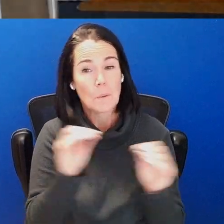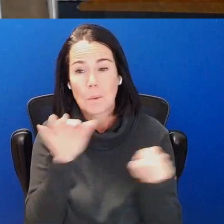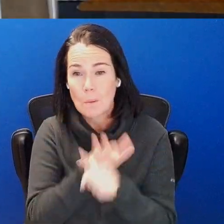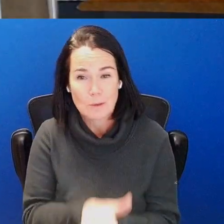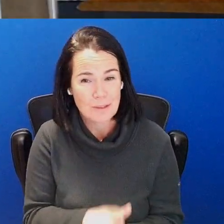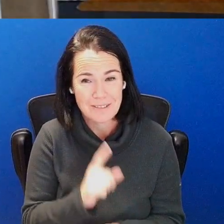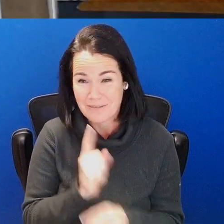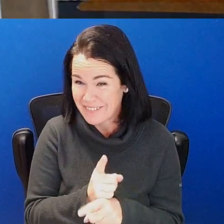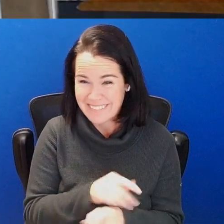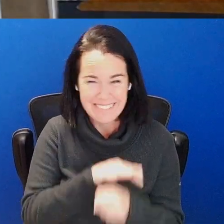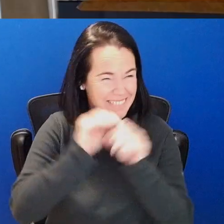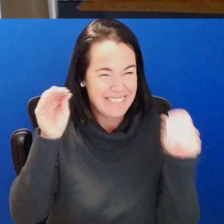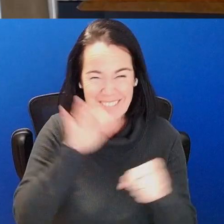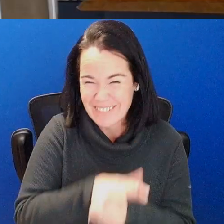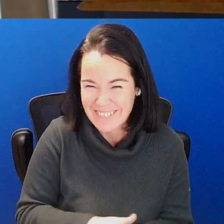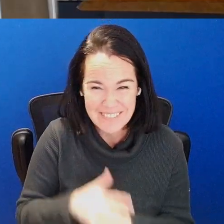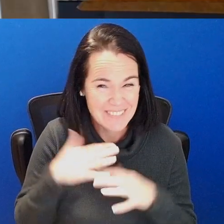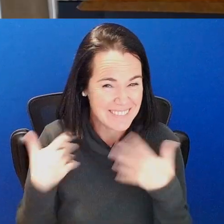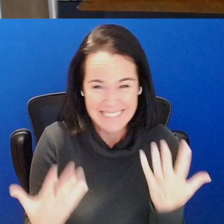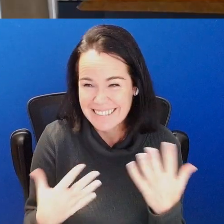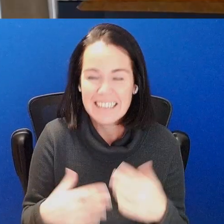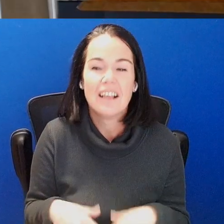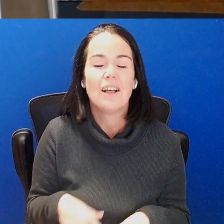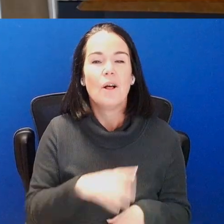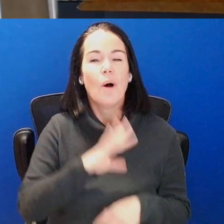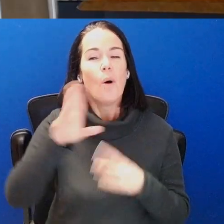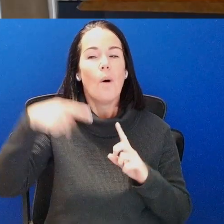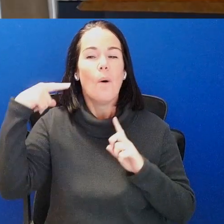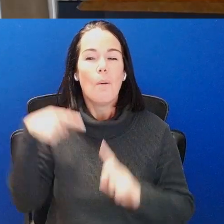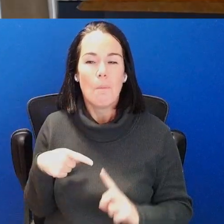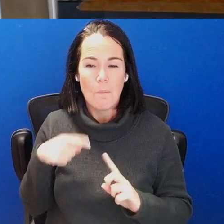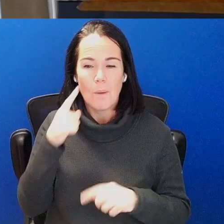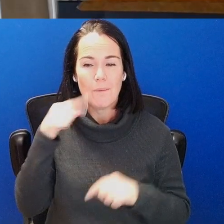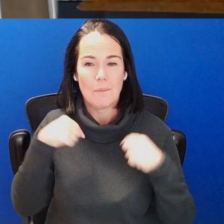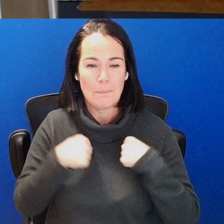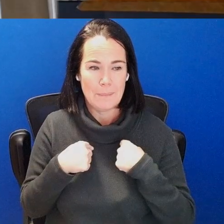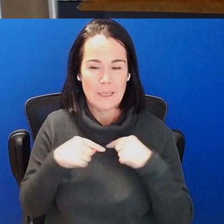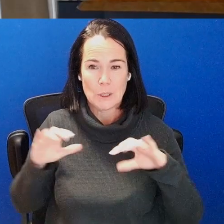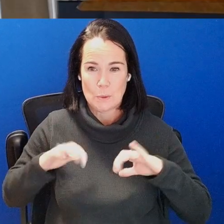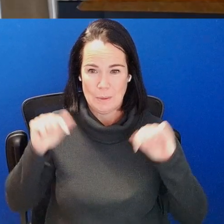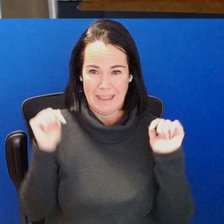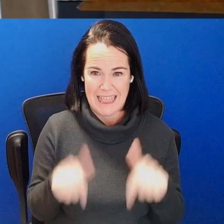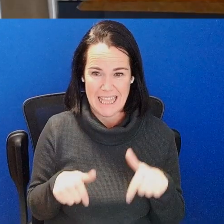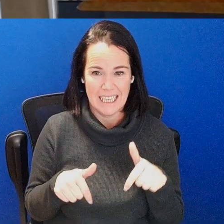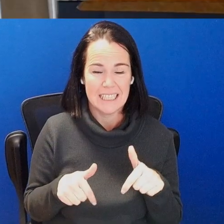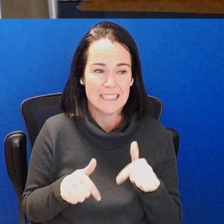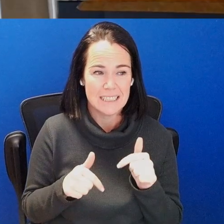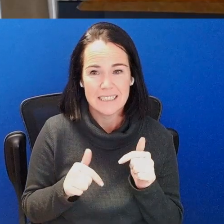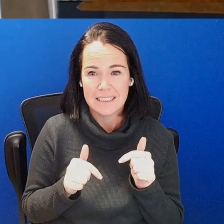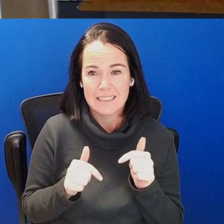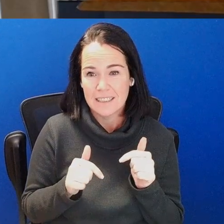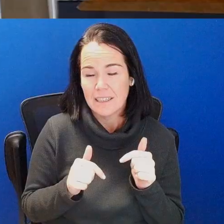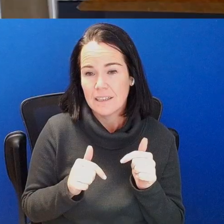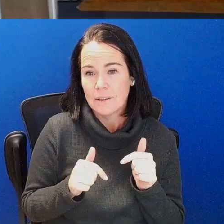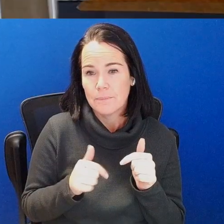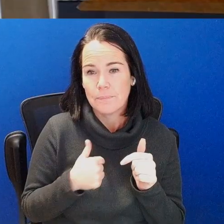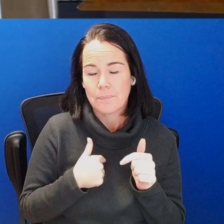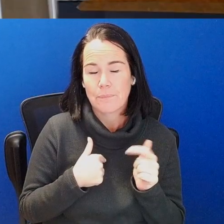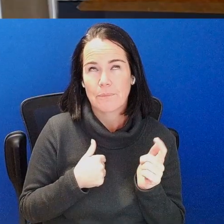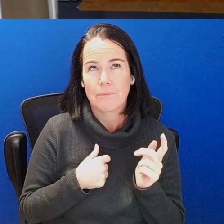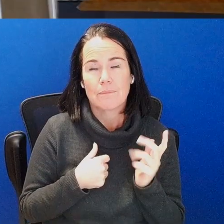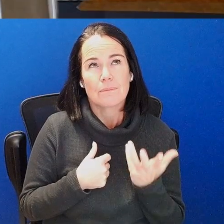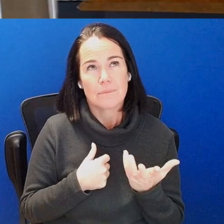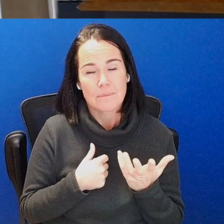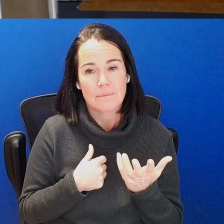No stress, right? No stress. The whole point of me doing this is that